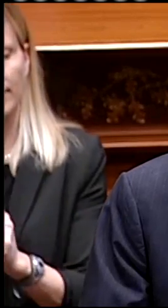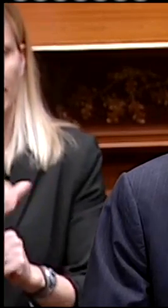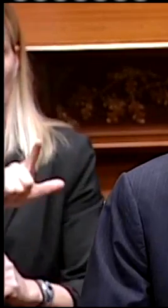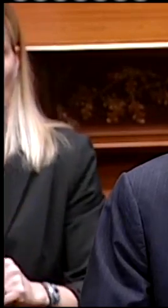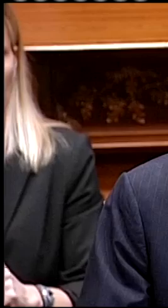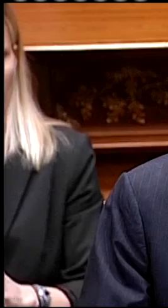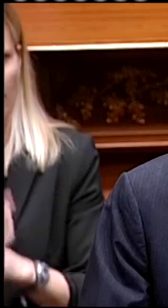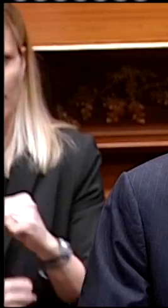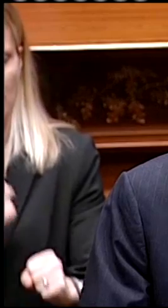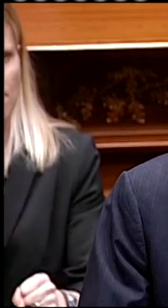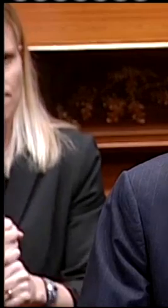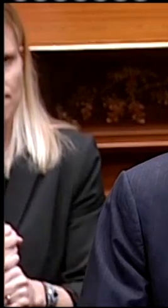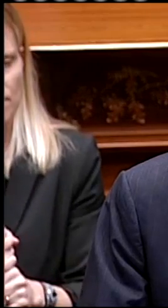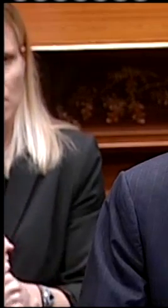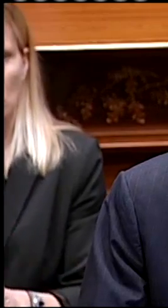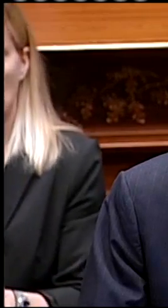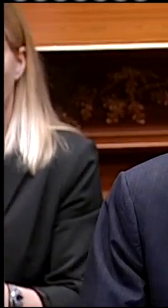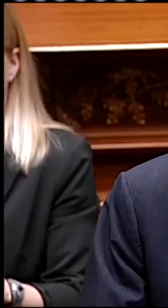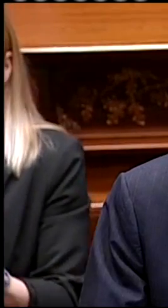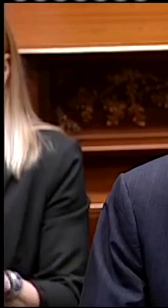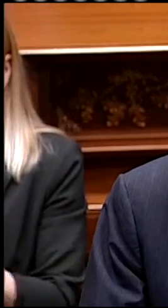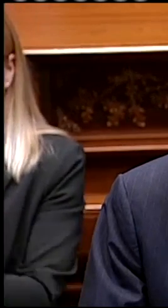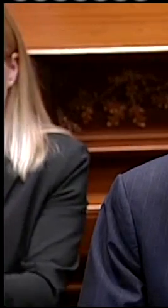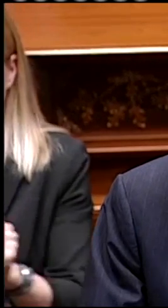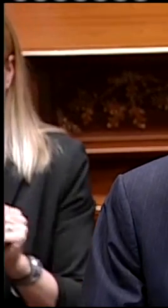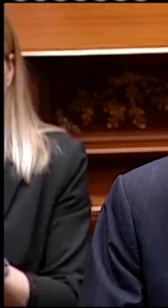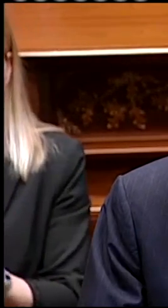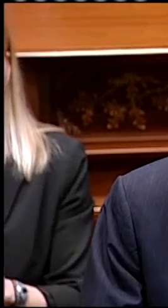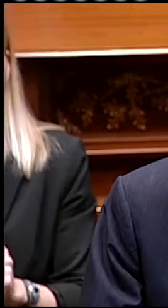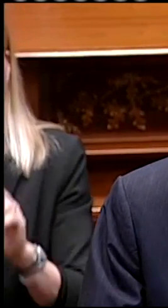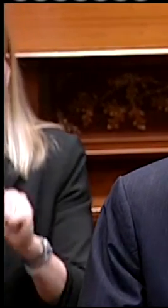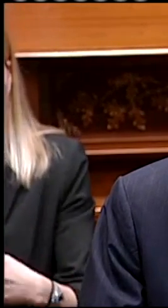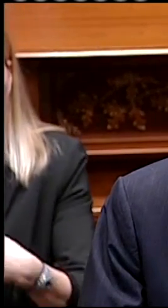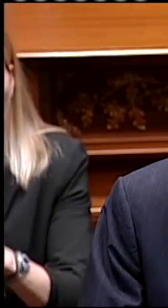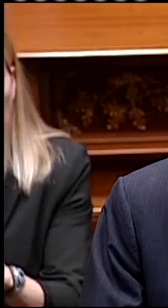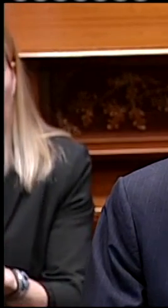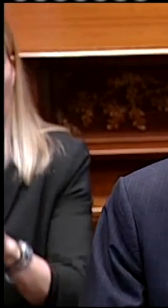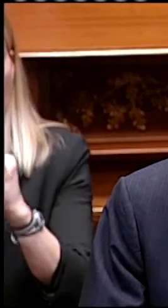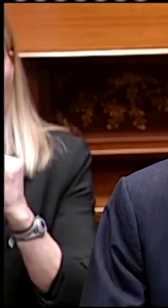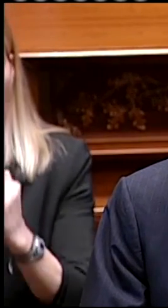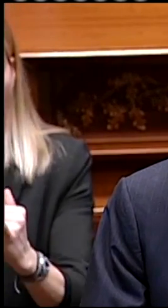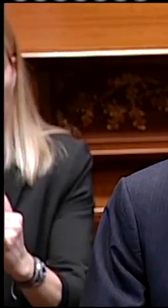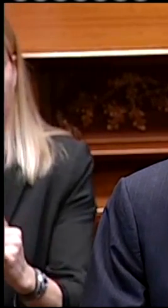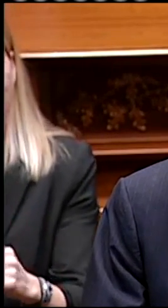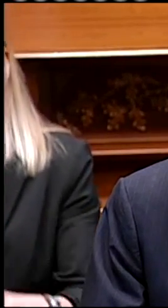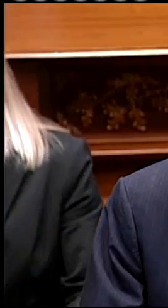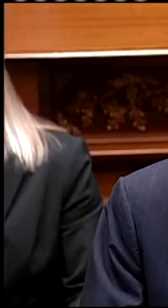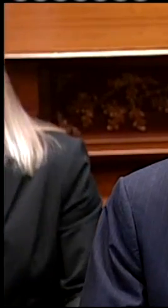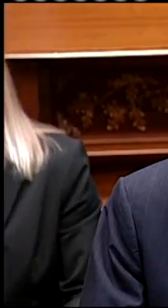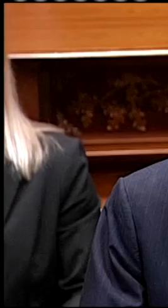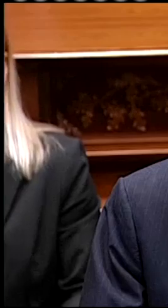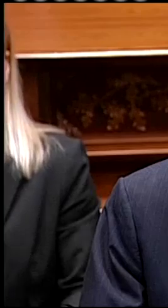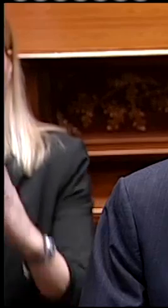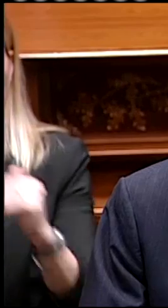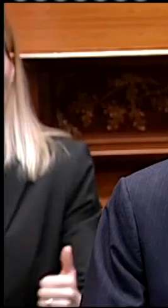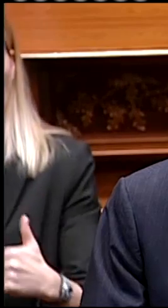2011. Working together, we can create a common-sense system